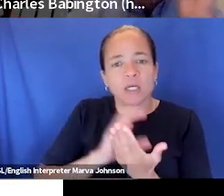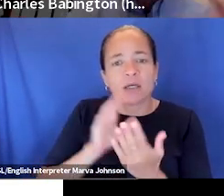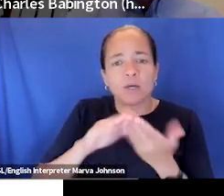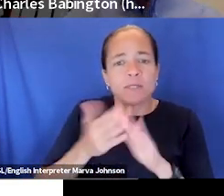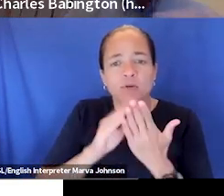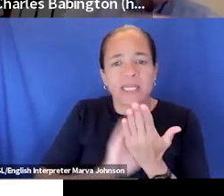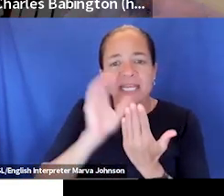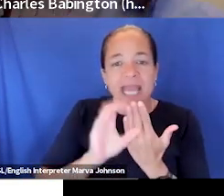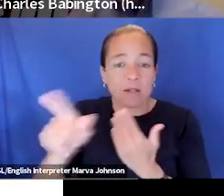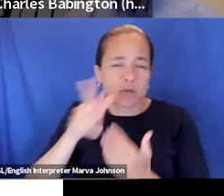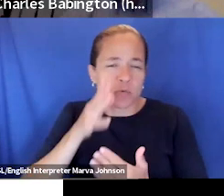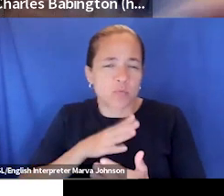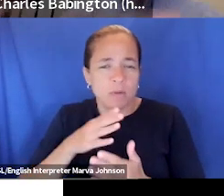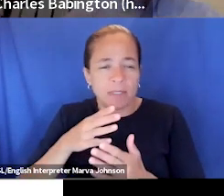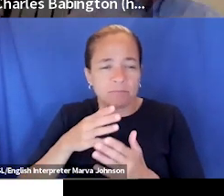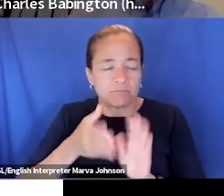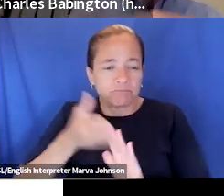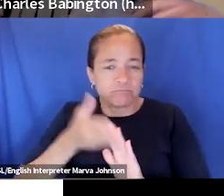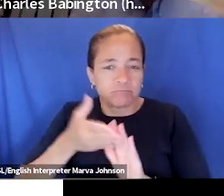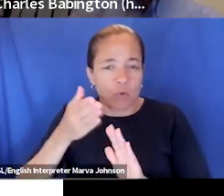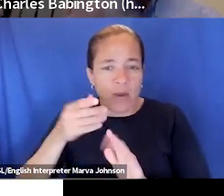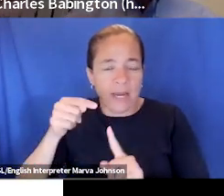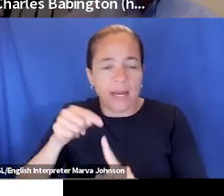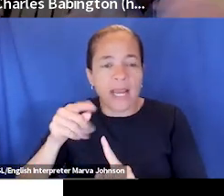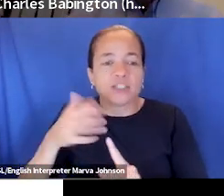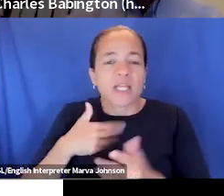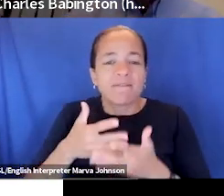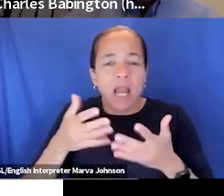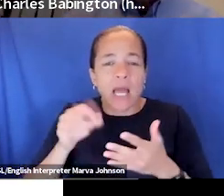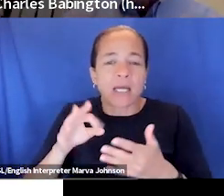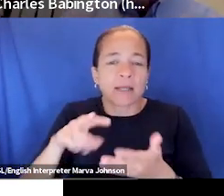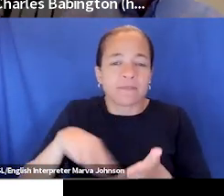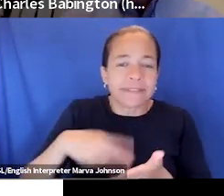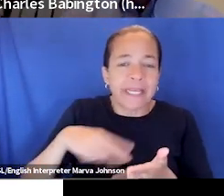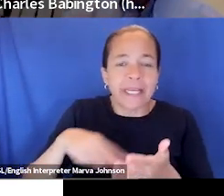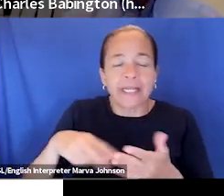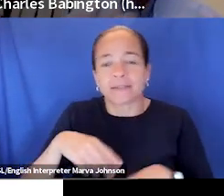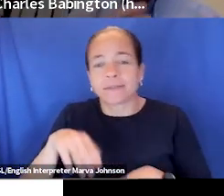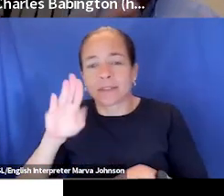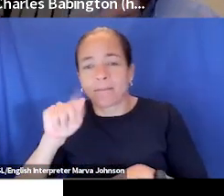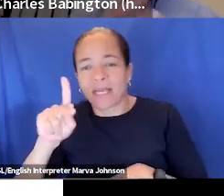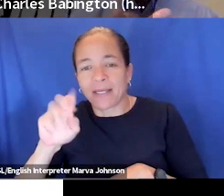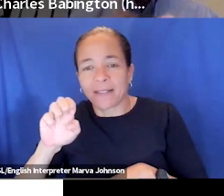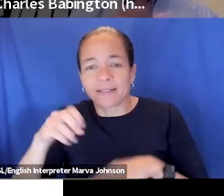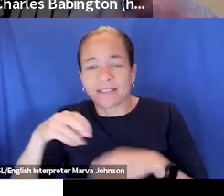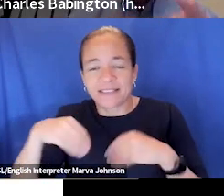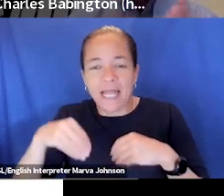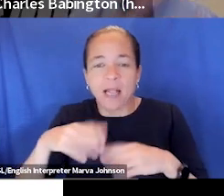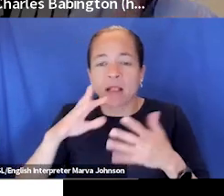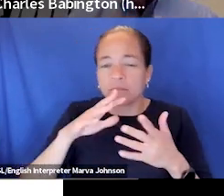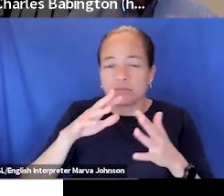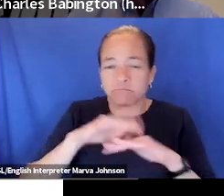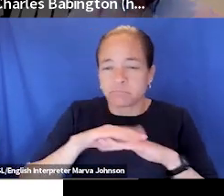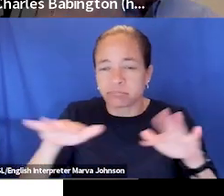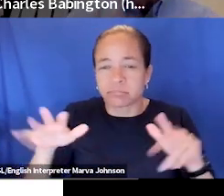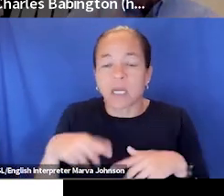of, there's a bake sale, there's going to be a dance recital, there's going to be a lecture, blah, blah, blah. And a lot of these notices say, the meeting will be open